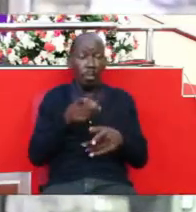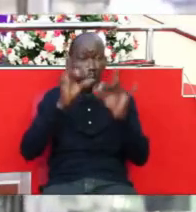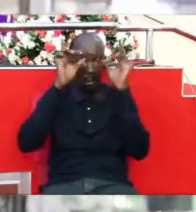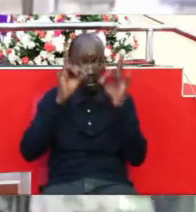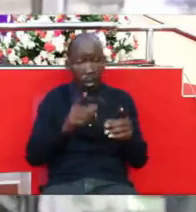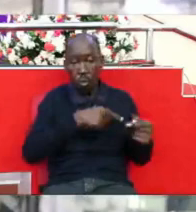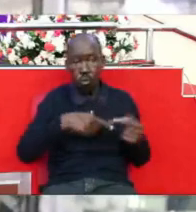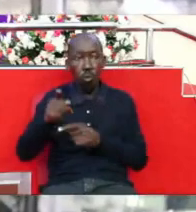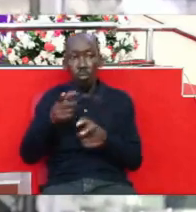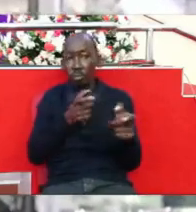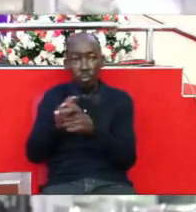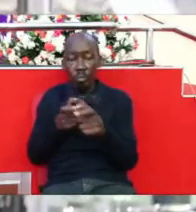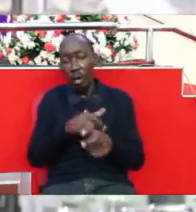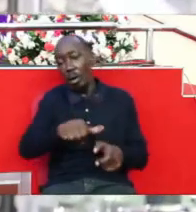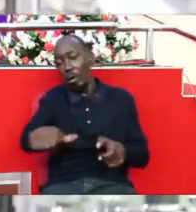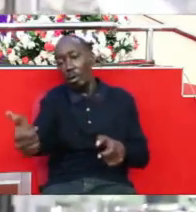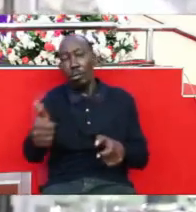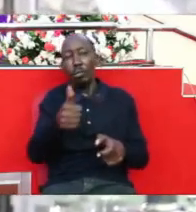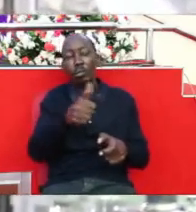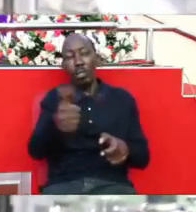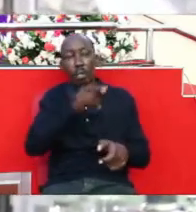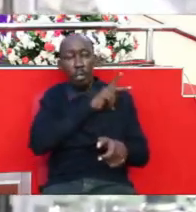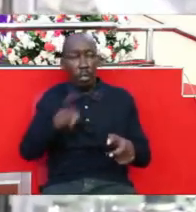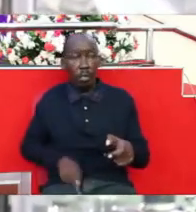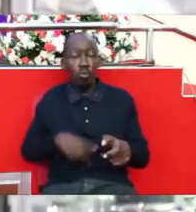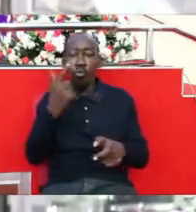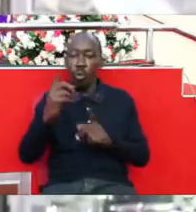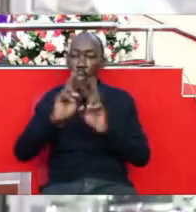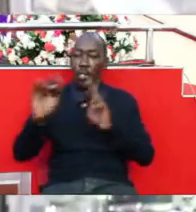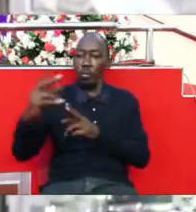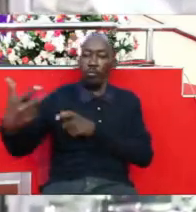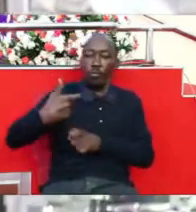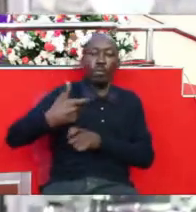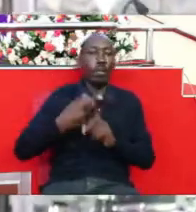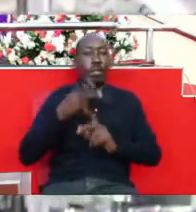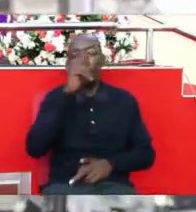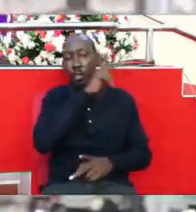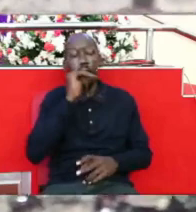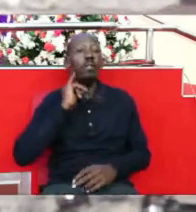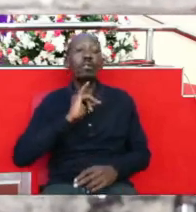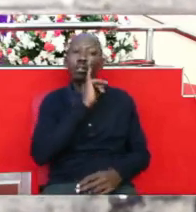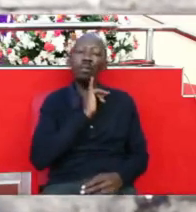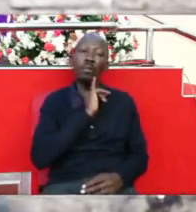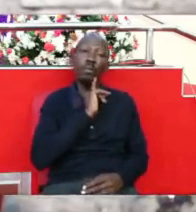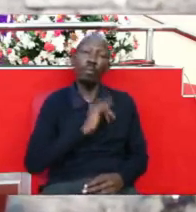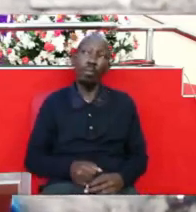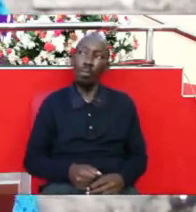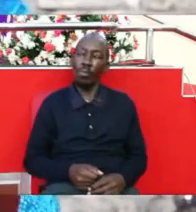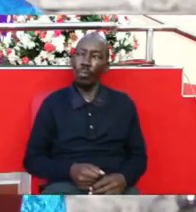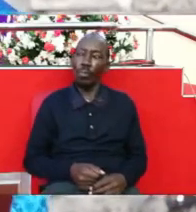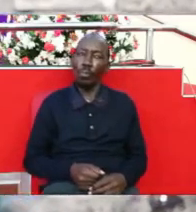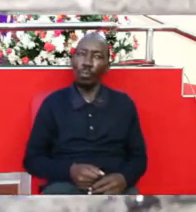and attack this king that wanted to attack Israel. Na wakaamua wataenda kushambulia wale